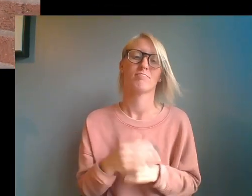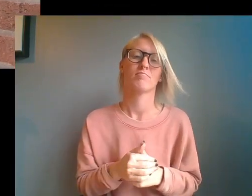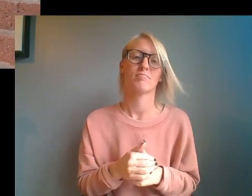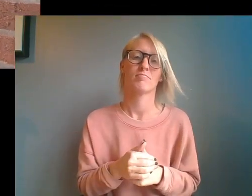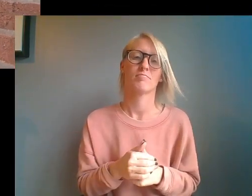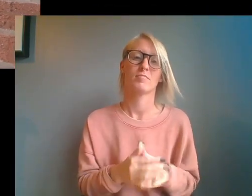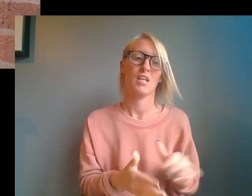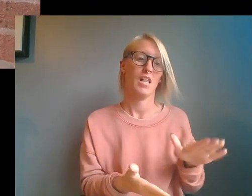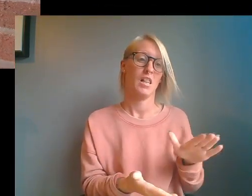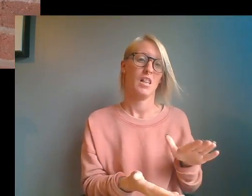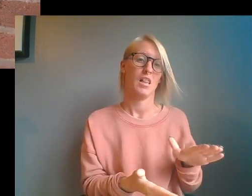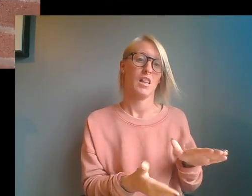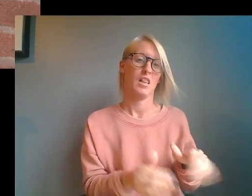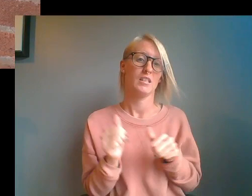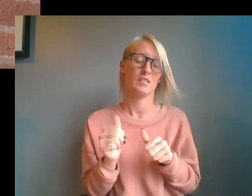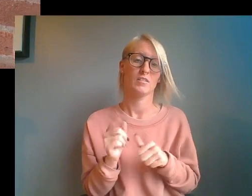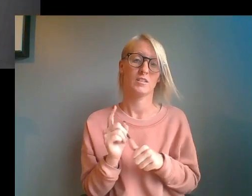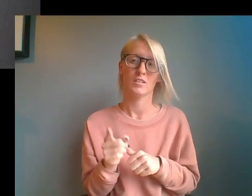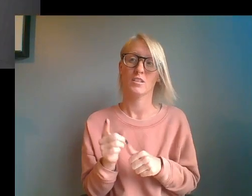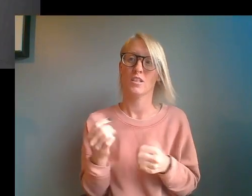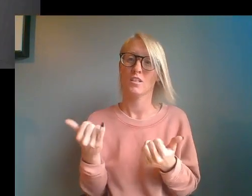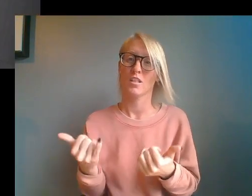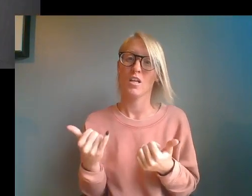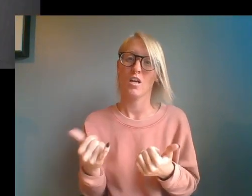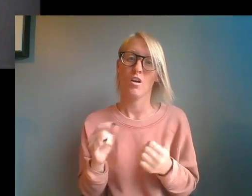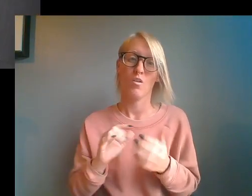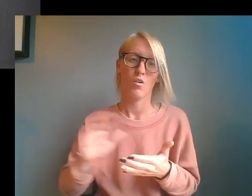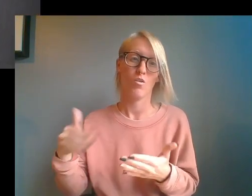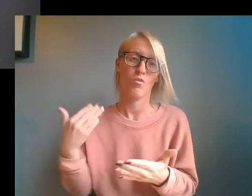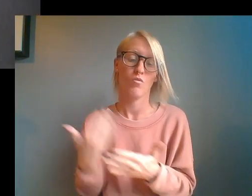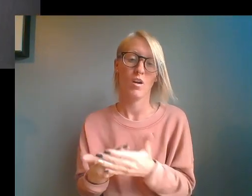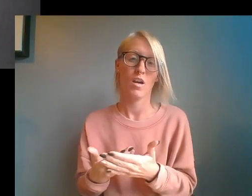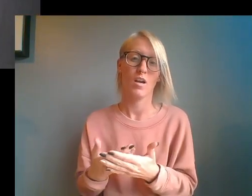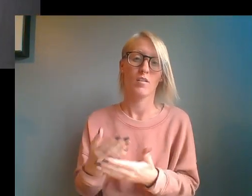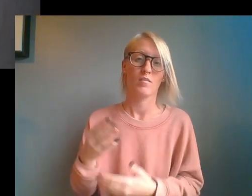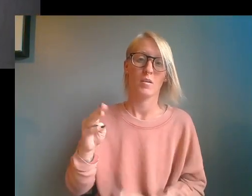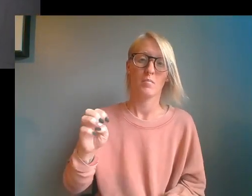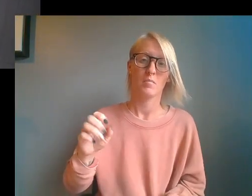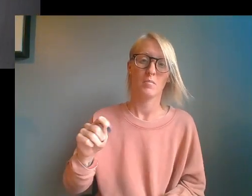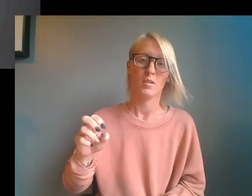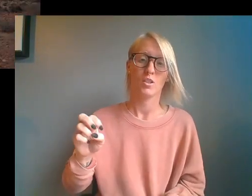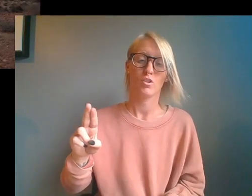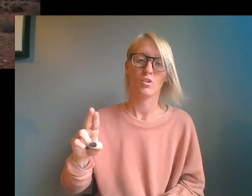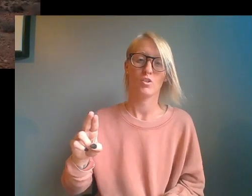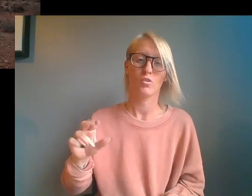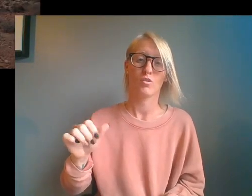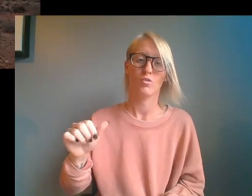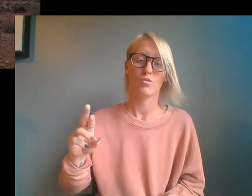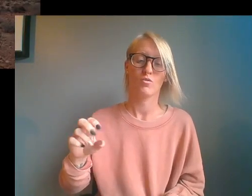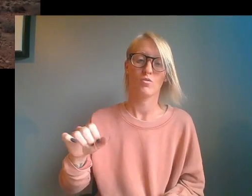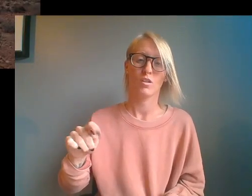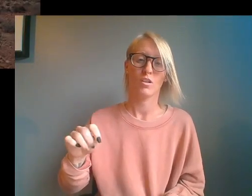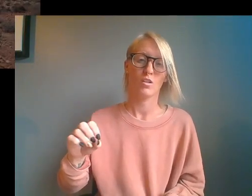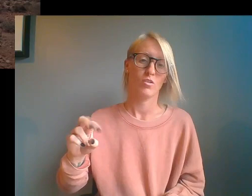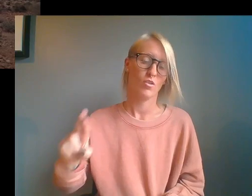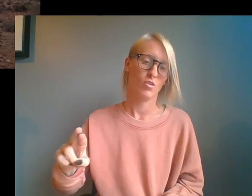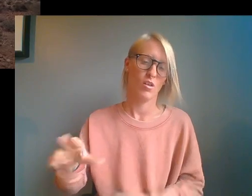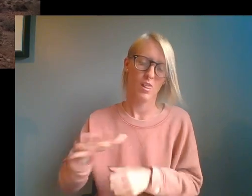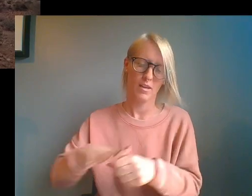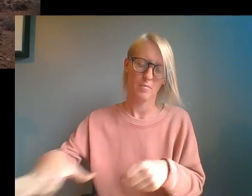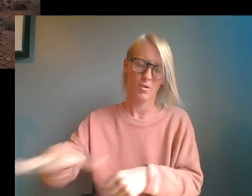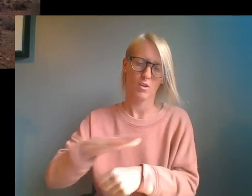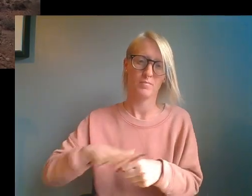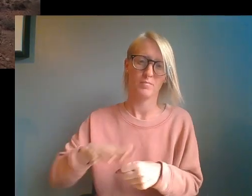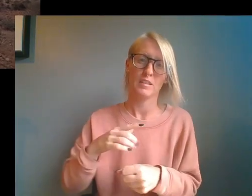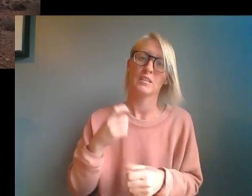After leaving Two Guns, if you have time, you can go to Meteor Crater National Landmark. This attraction is pricey, but it gives you access to a viewpoint